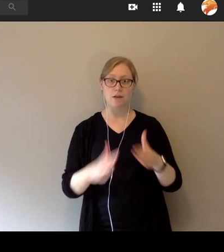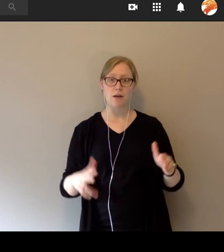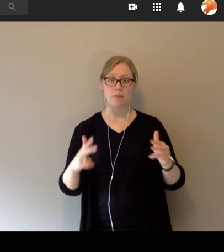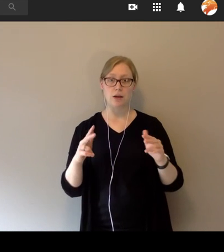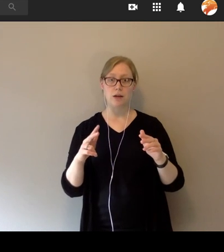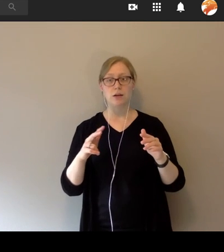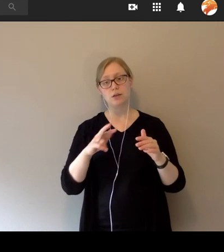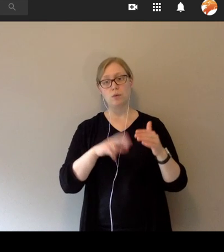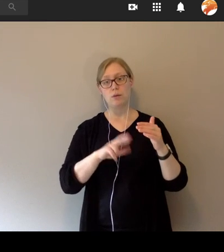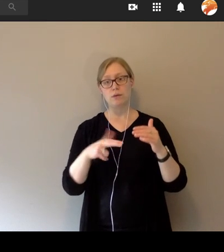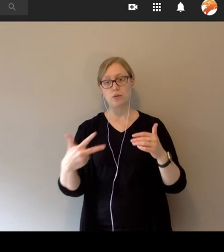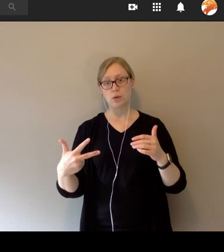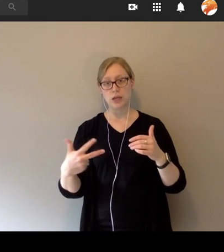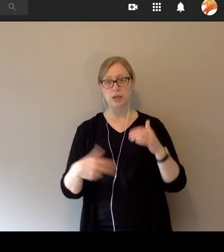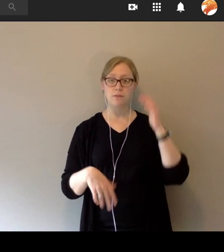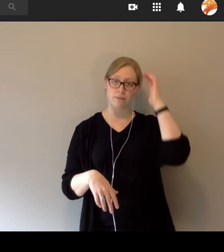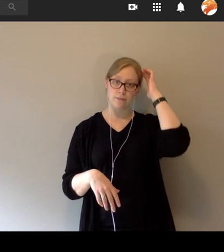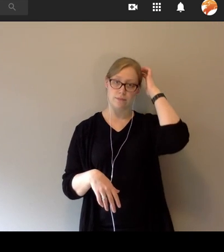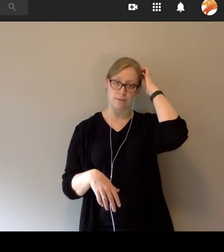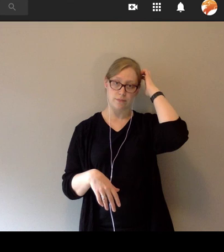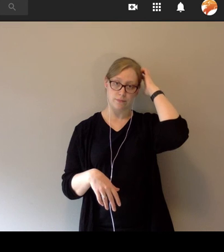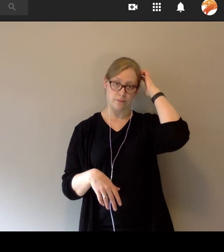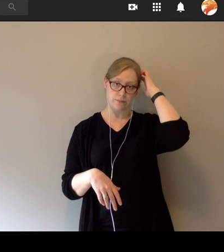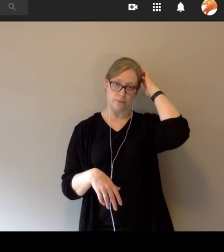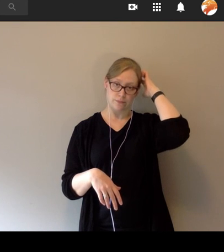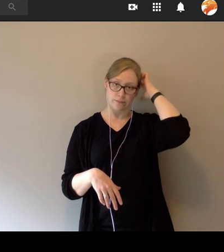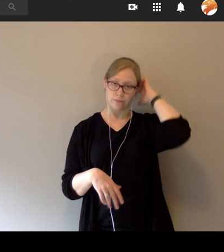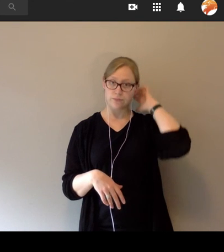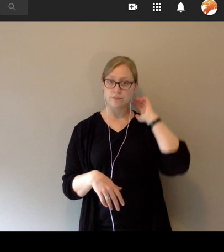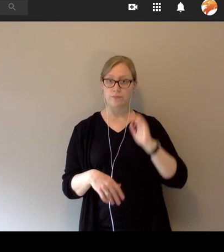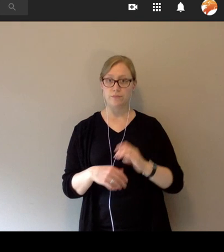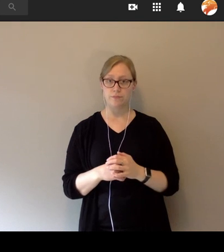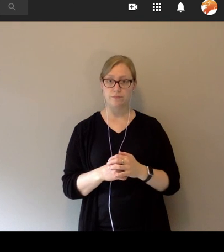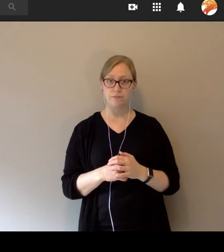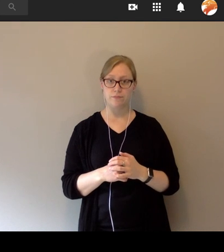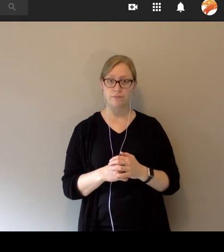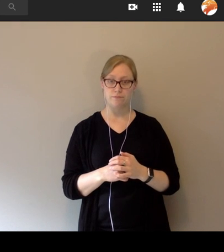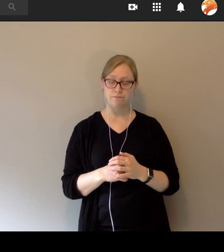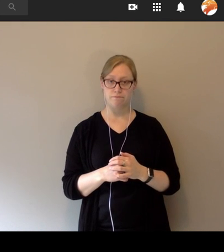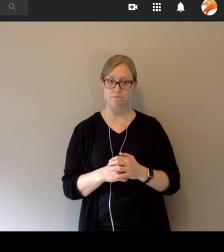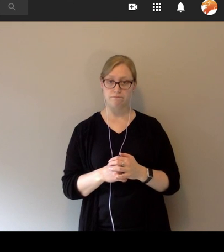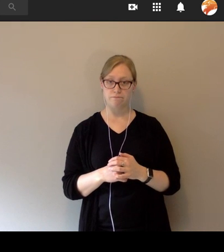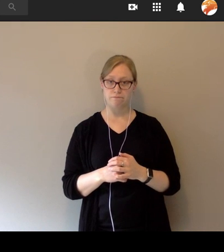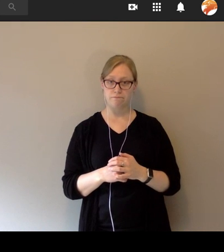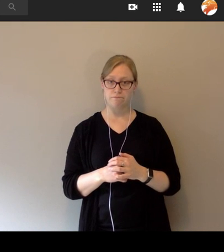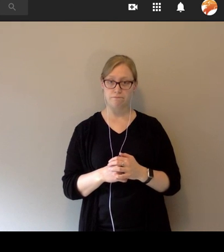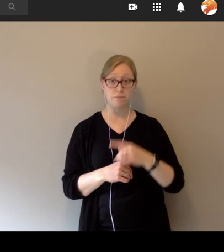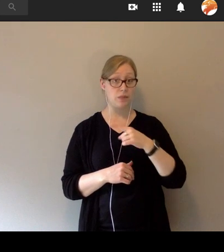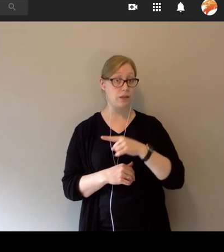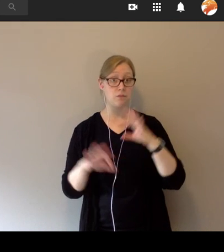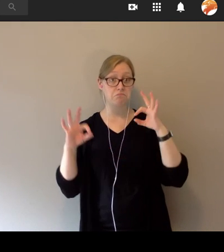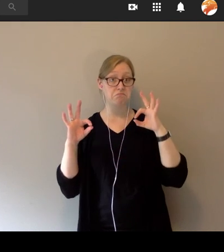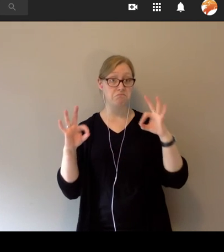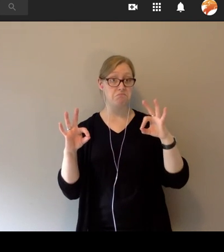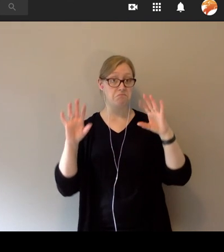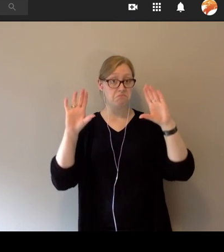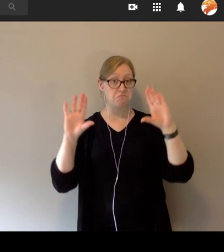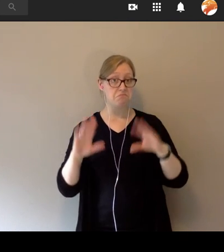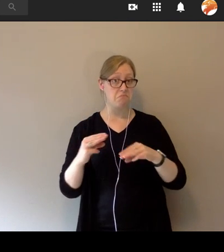3. And we have c equals 6 divided by the square root of 3. That's a perfectly good mathematical